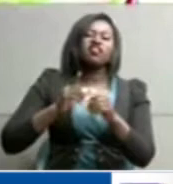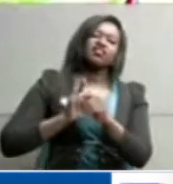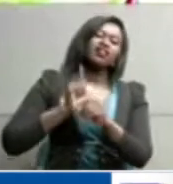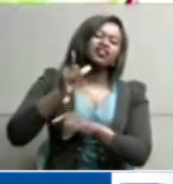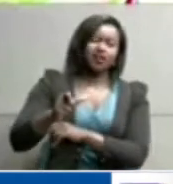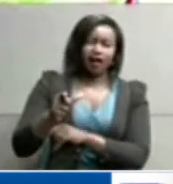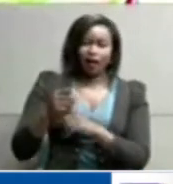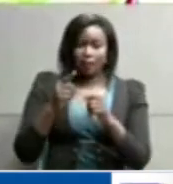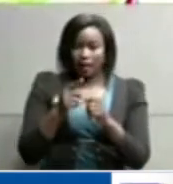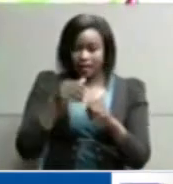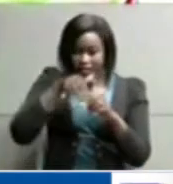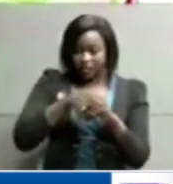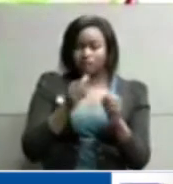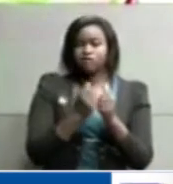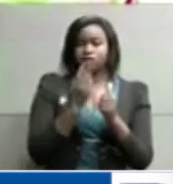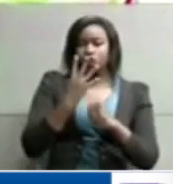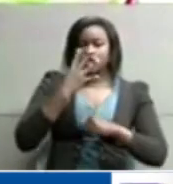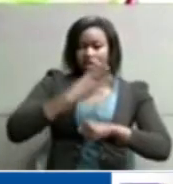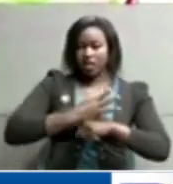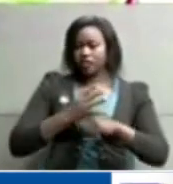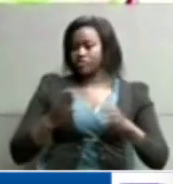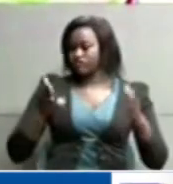but within 14 days.